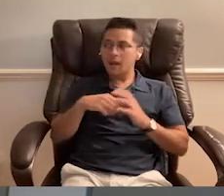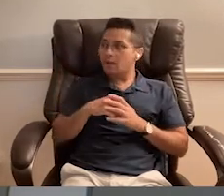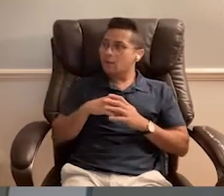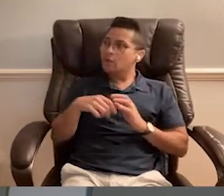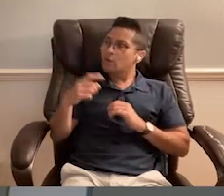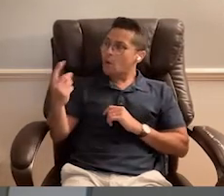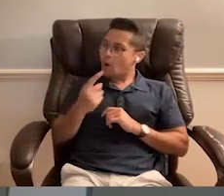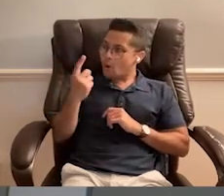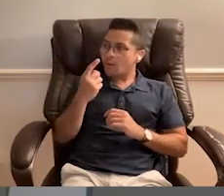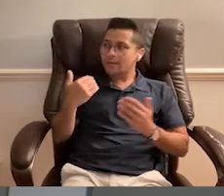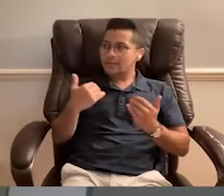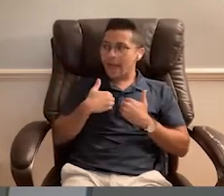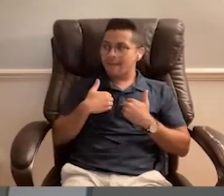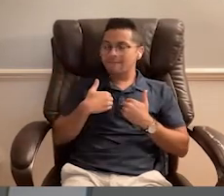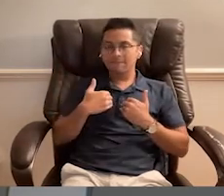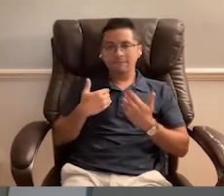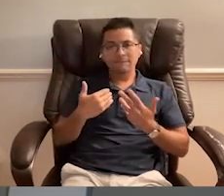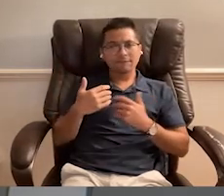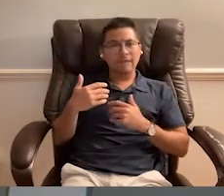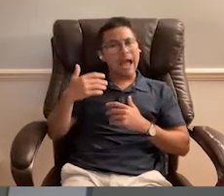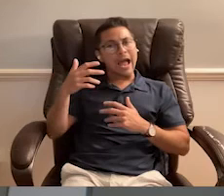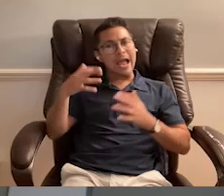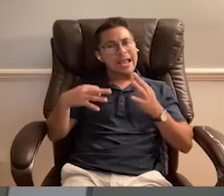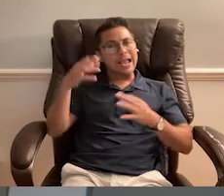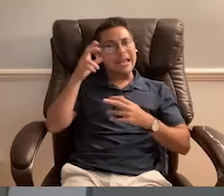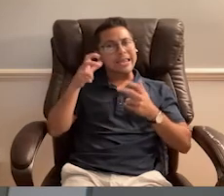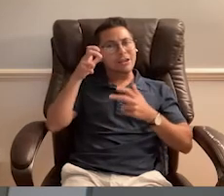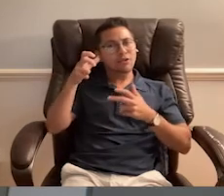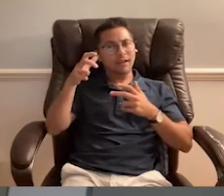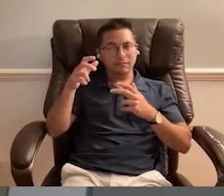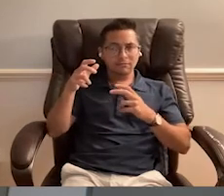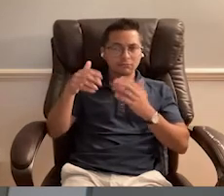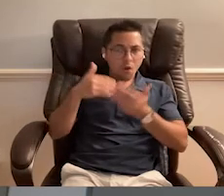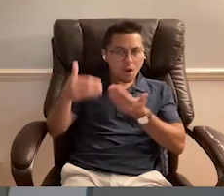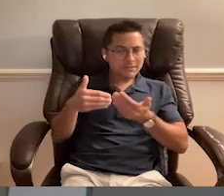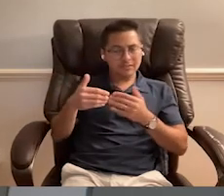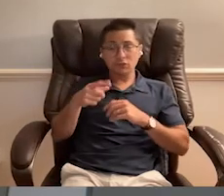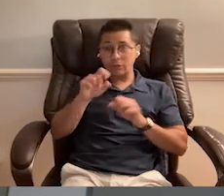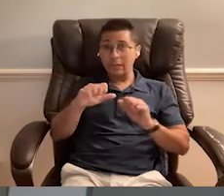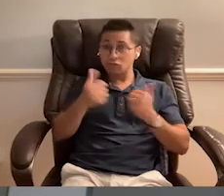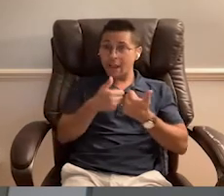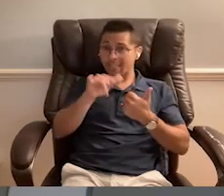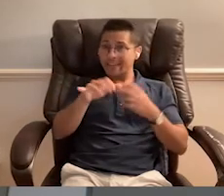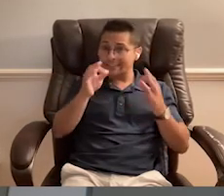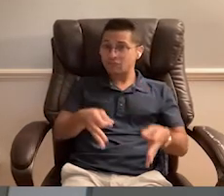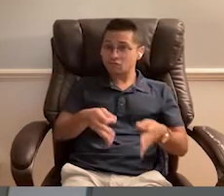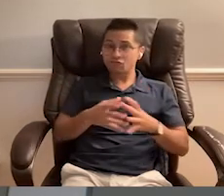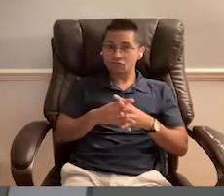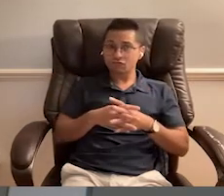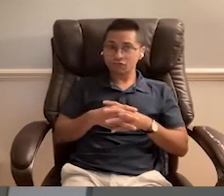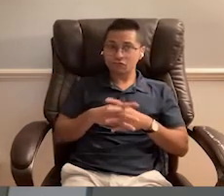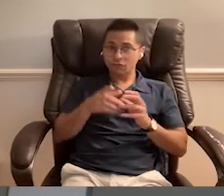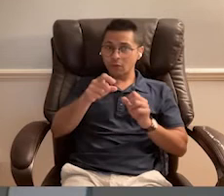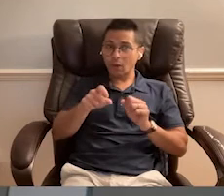for whatever reason it gets denied. You always have a hearing process. You can